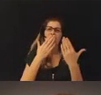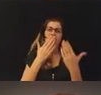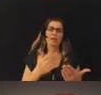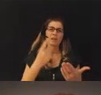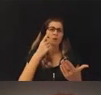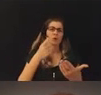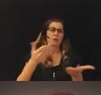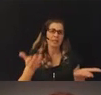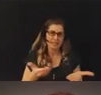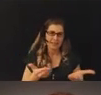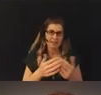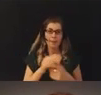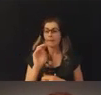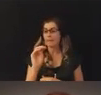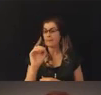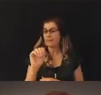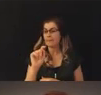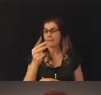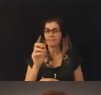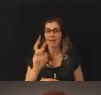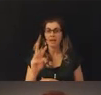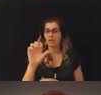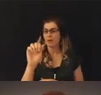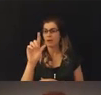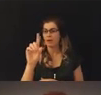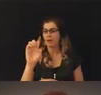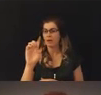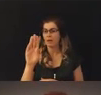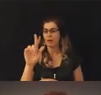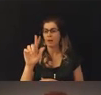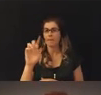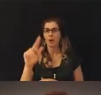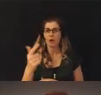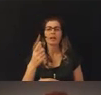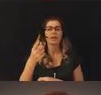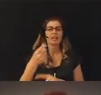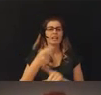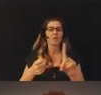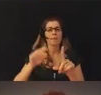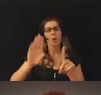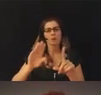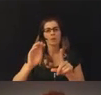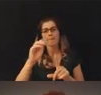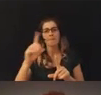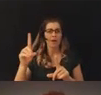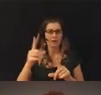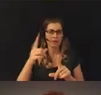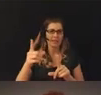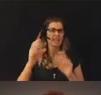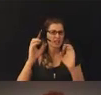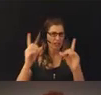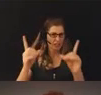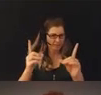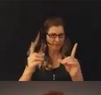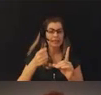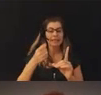today. Matthew Adelberg is an artist and educator from Baltimore, Maryland. He is currently the visual arts